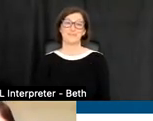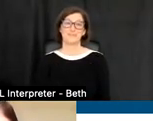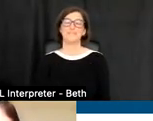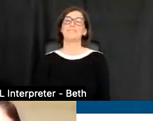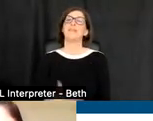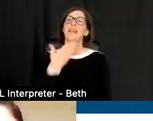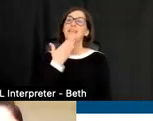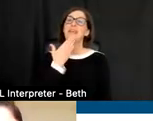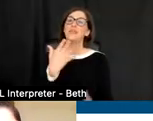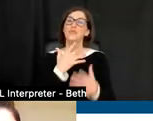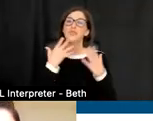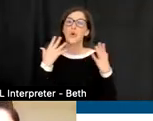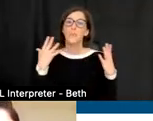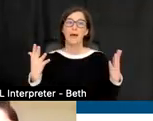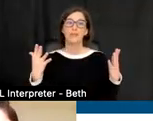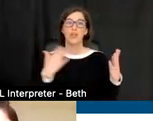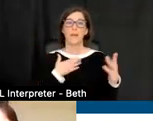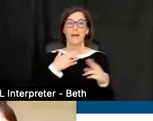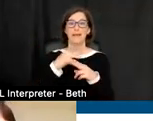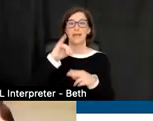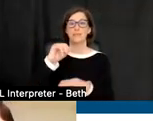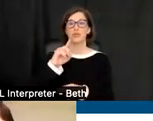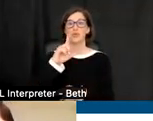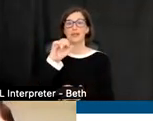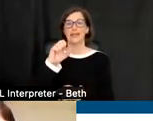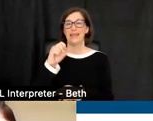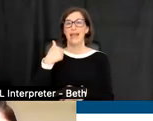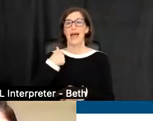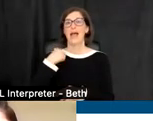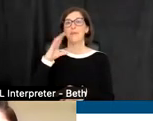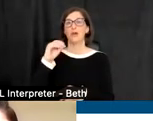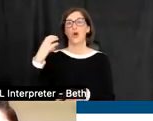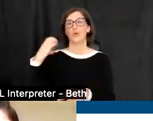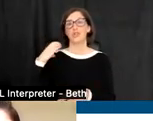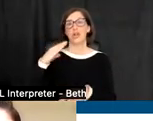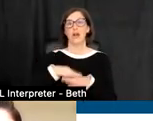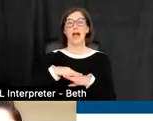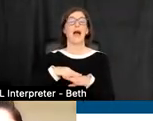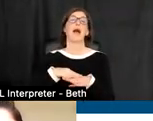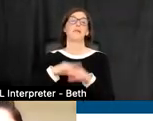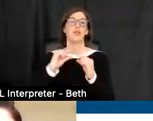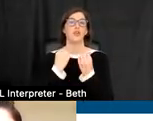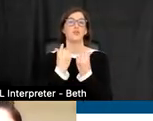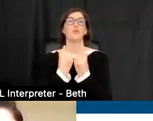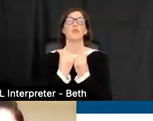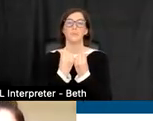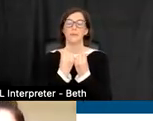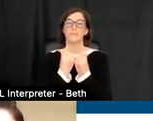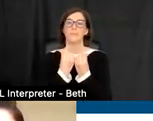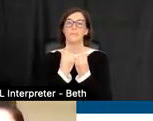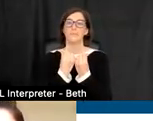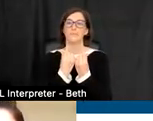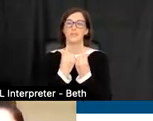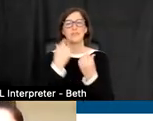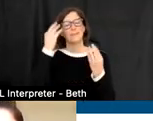Thank you so much, Carol. My name is Julie DeSoto, and I'm a co-chair on the task force. Just